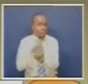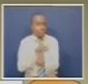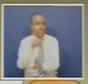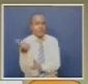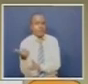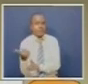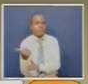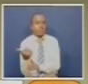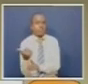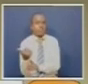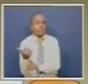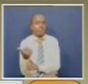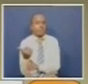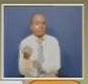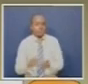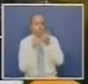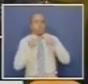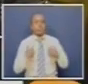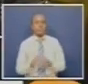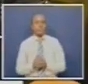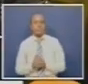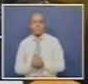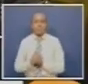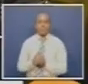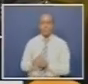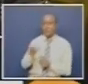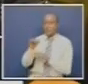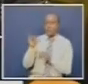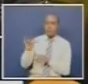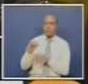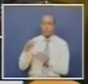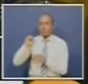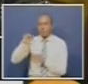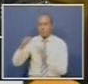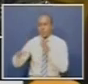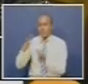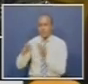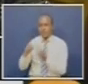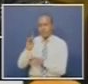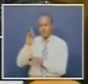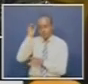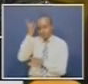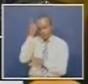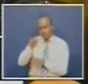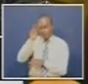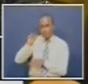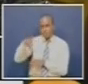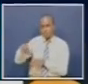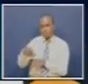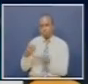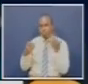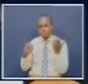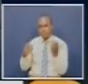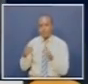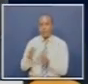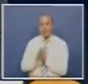allies in CORD to back me. Barak Muluka, the great assistant political analyst, but a great MP, the great North MP, Simba Arati,